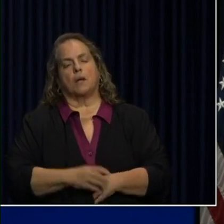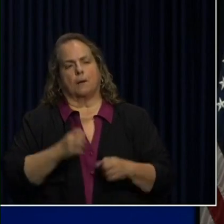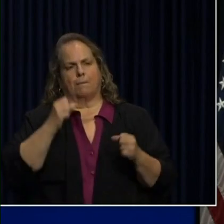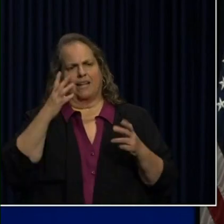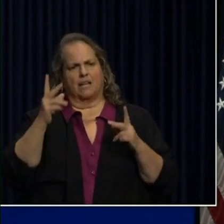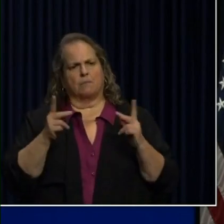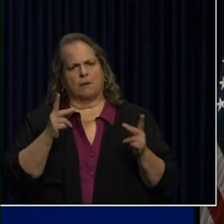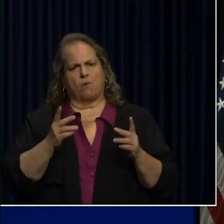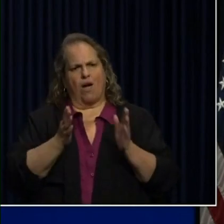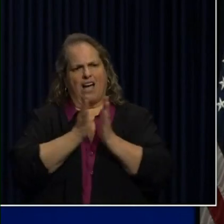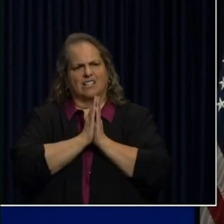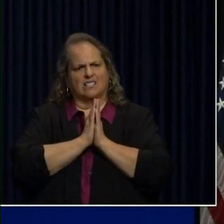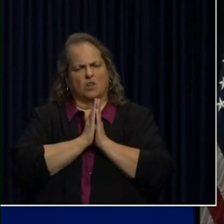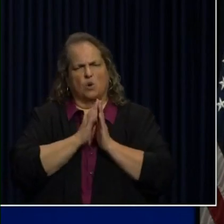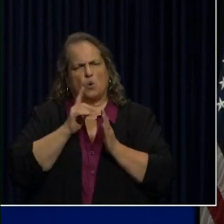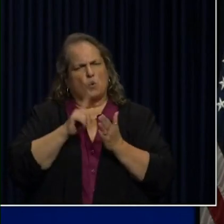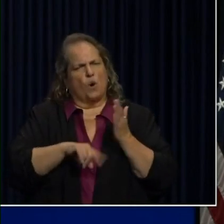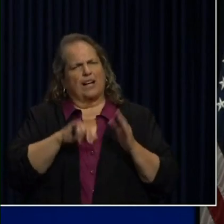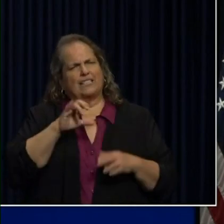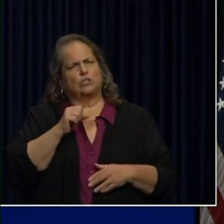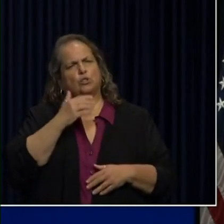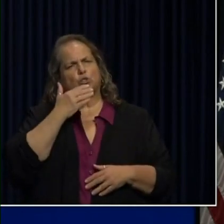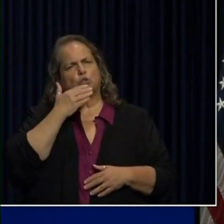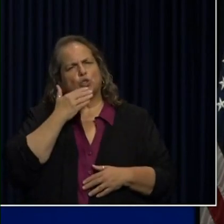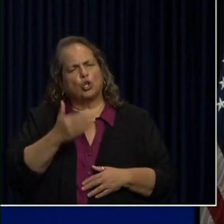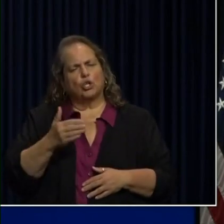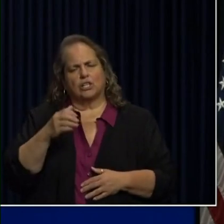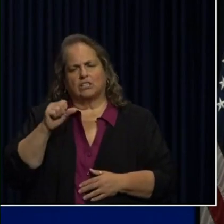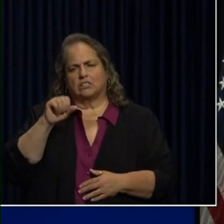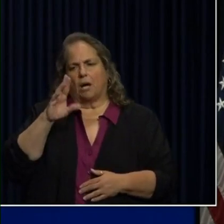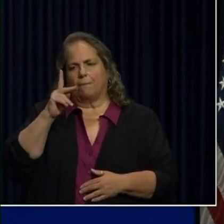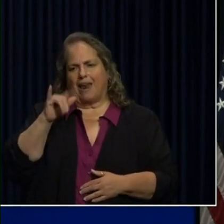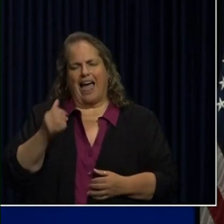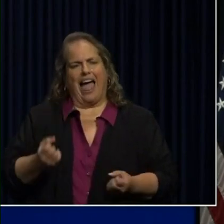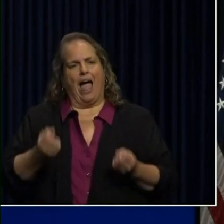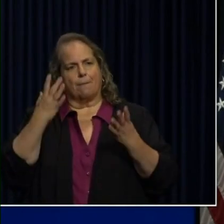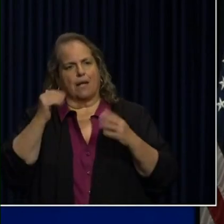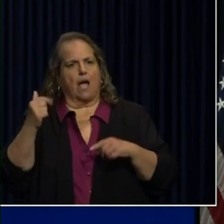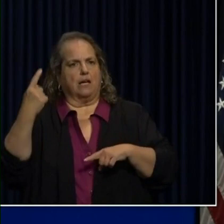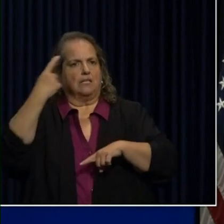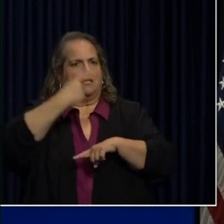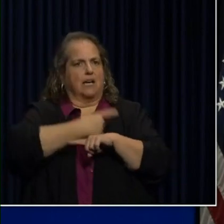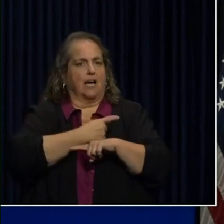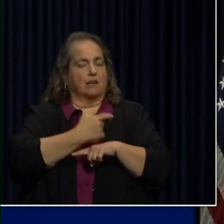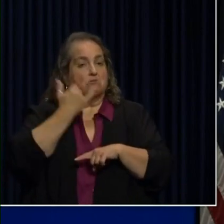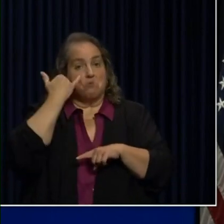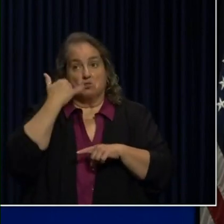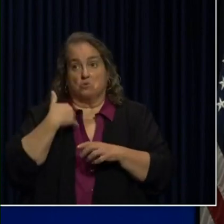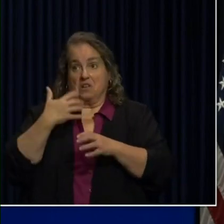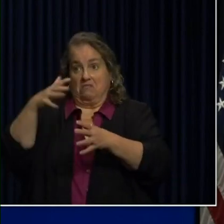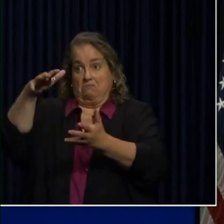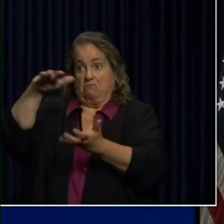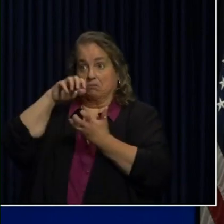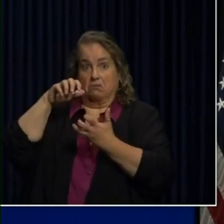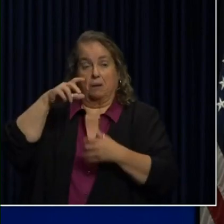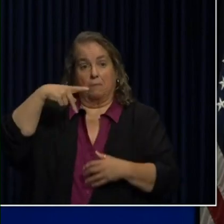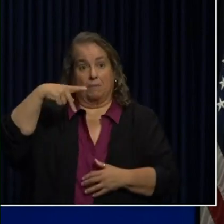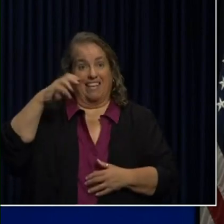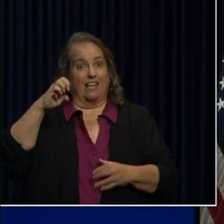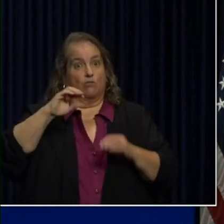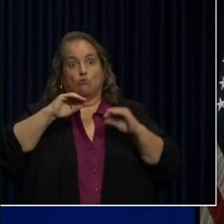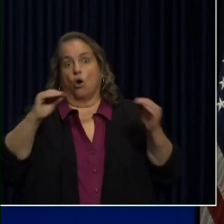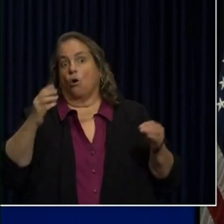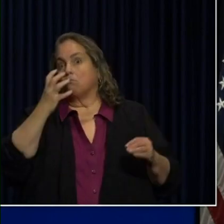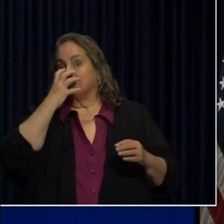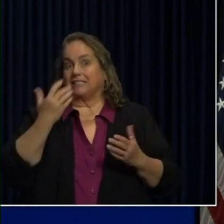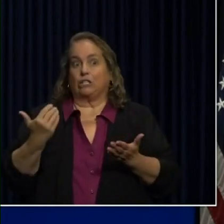of PPE? Because we don't understand potentially, like, per day what would be needed. So let's say we got nothing in, right, from this point on. how